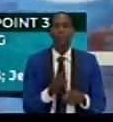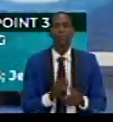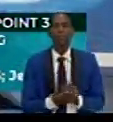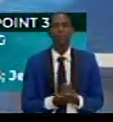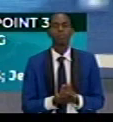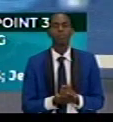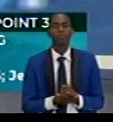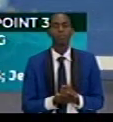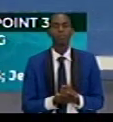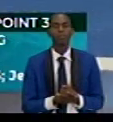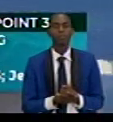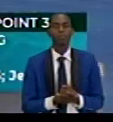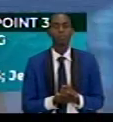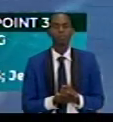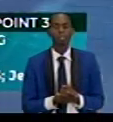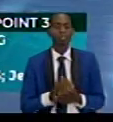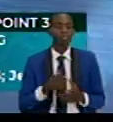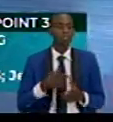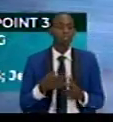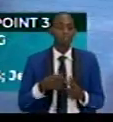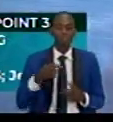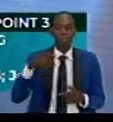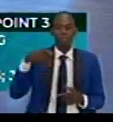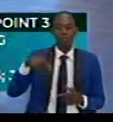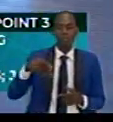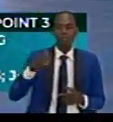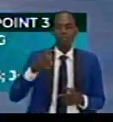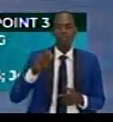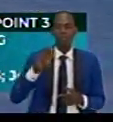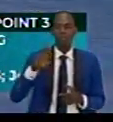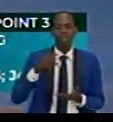Then Peter said unto them,